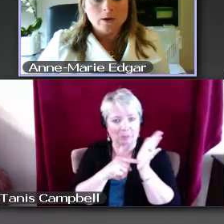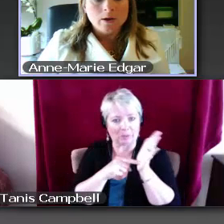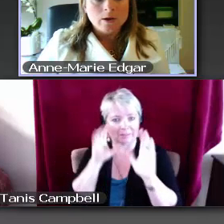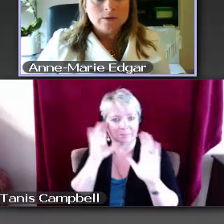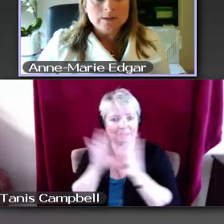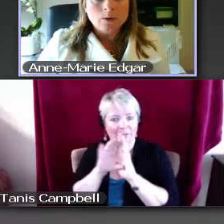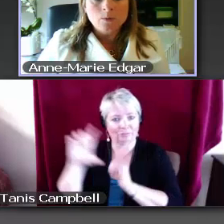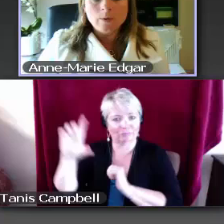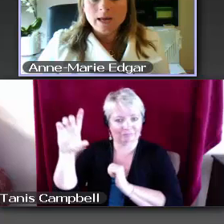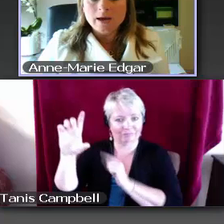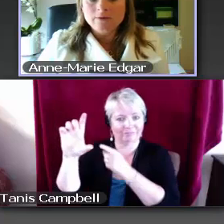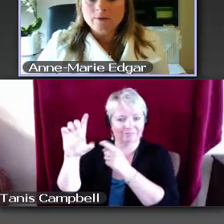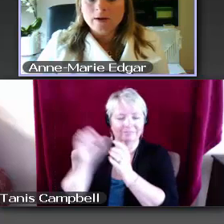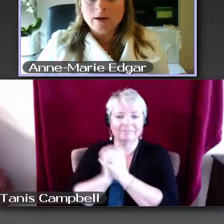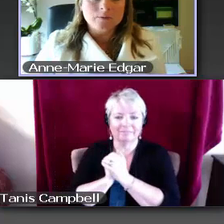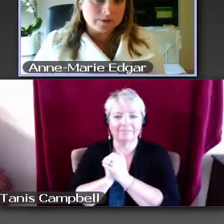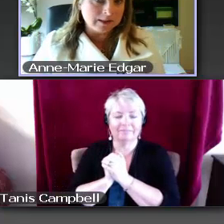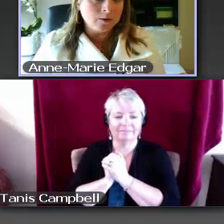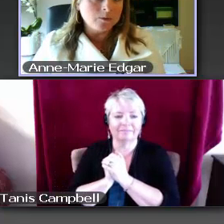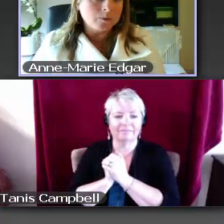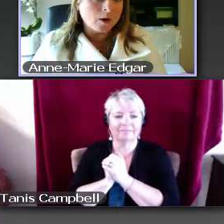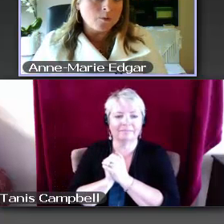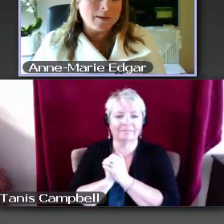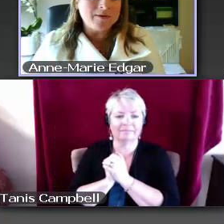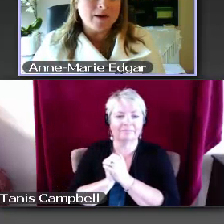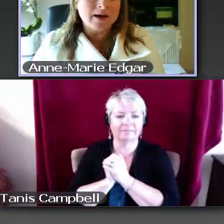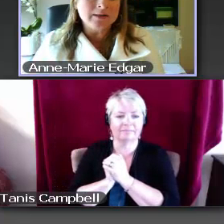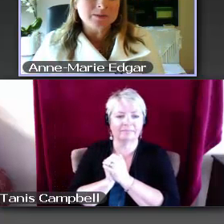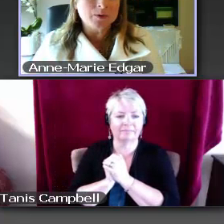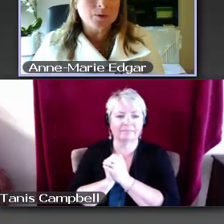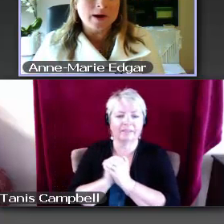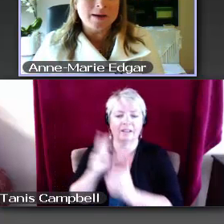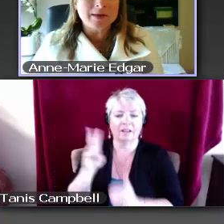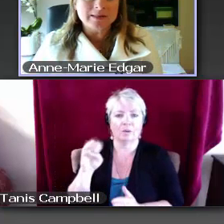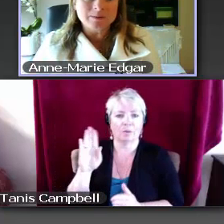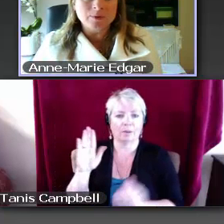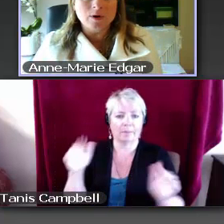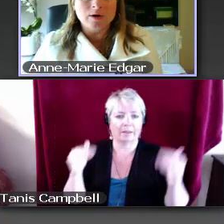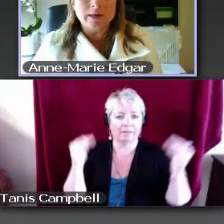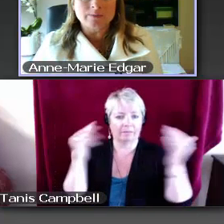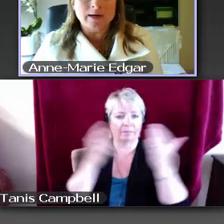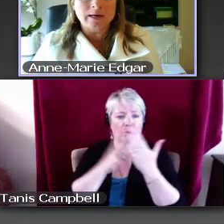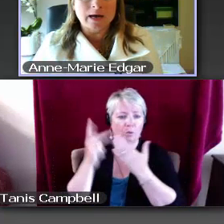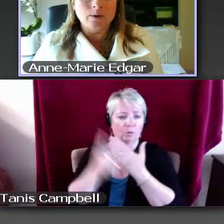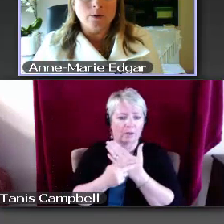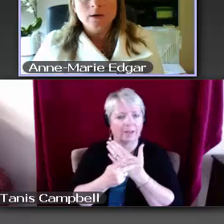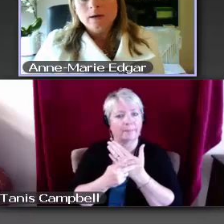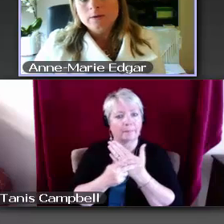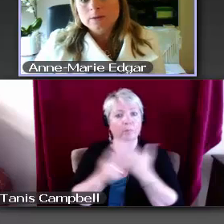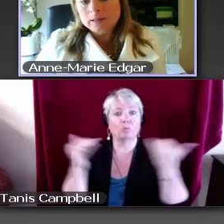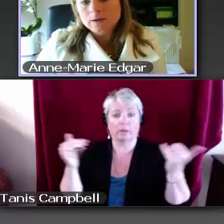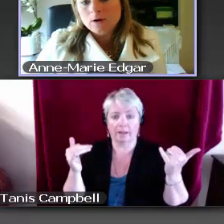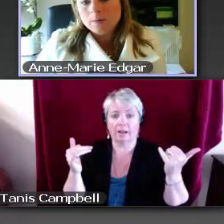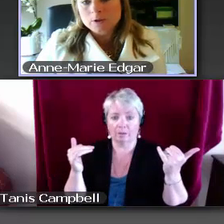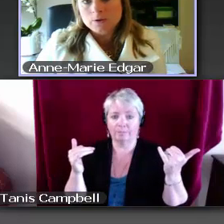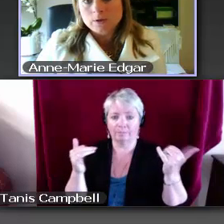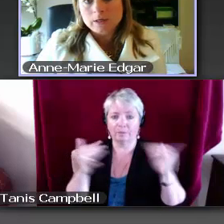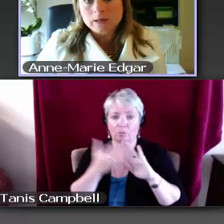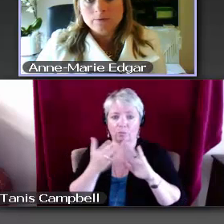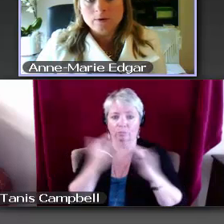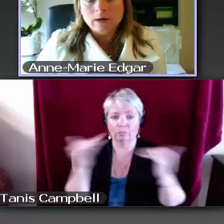corner. So we have still, our Web Advanced program is in progress right now. There's still